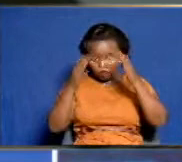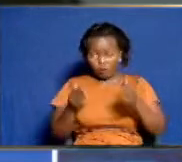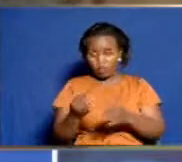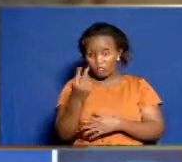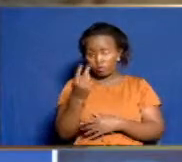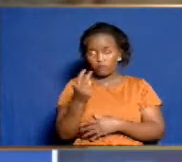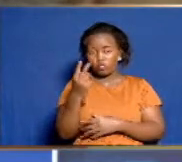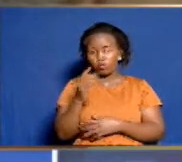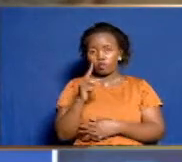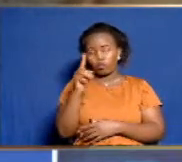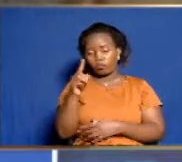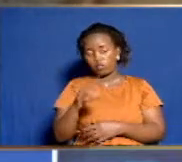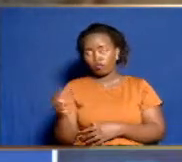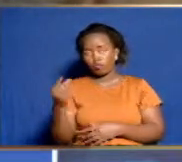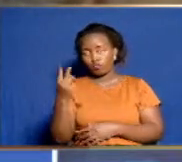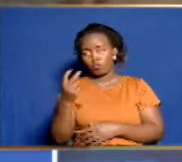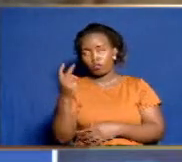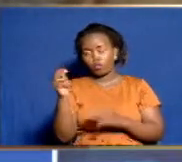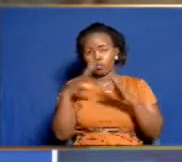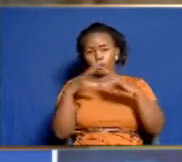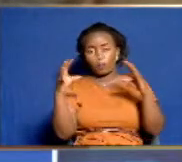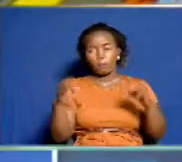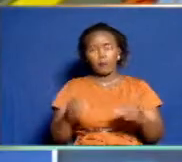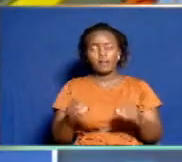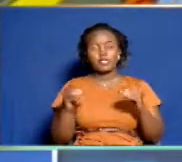2021-2022 budget.